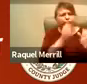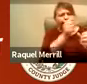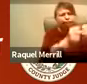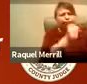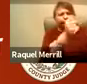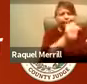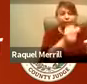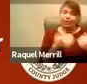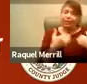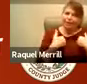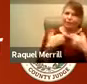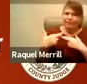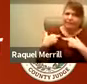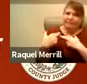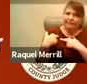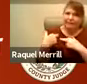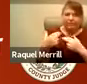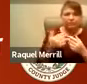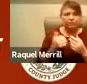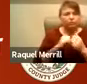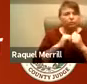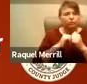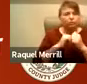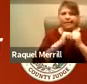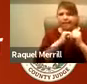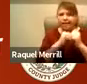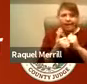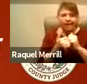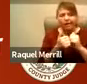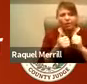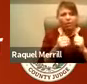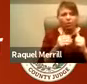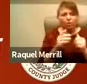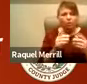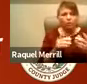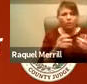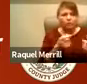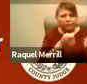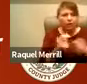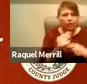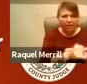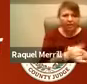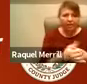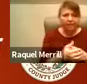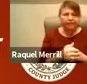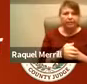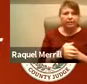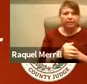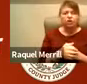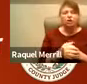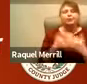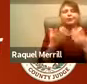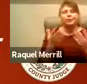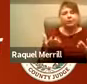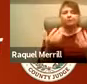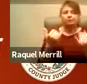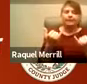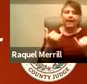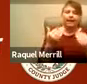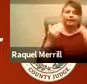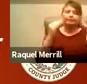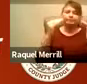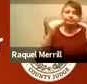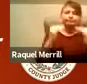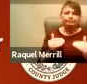a responsibility as to how you're gonna deal with it. So now let's go